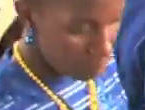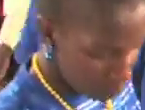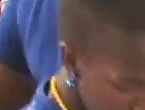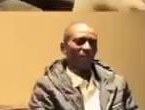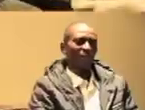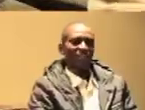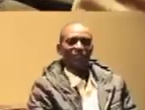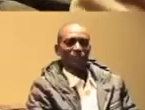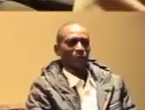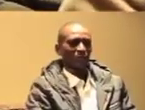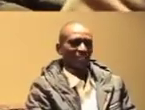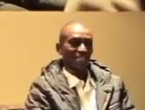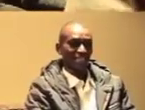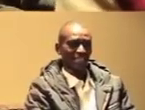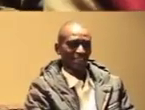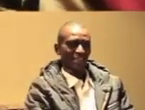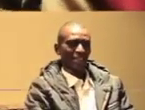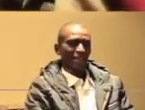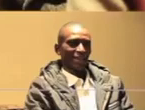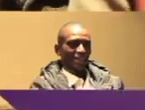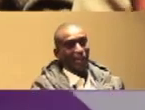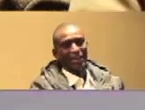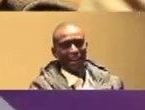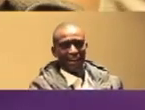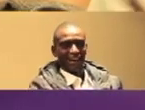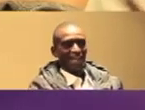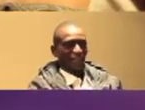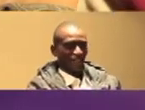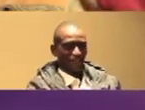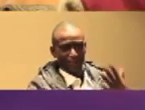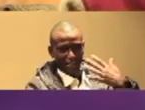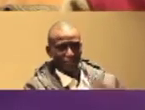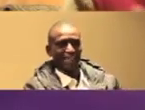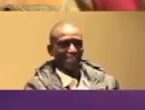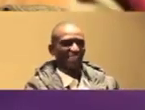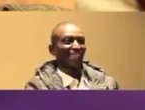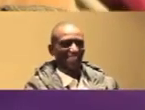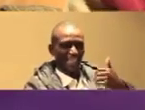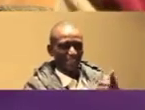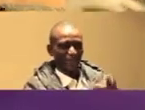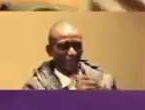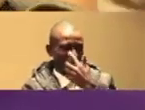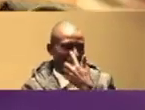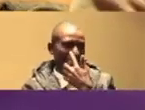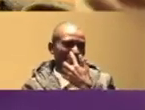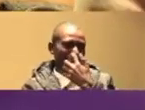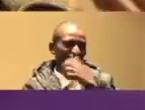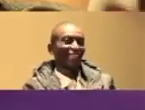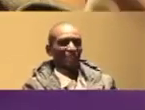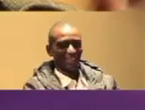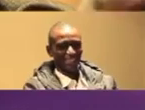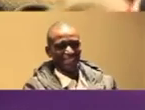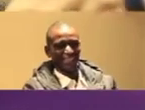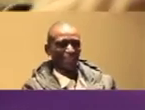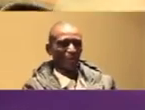everybody was happy, everybody was singing. Yeah, even if I'm deaf, I can remember an interpreter